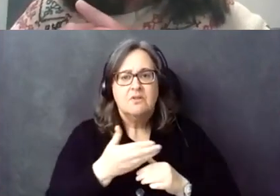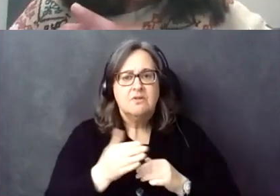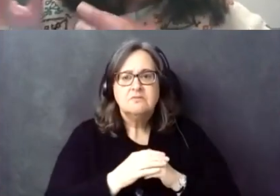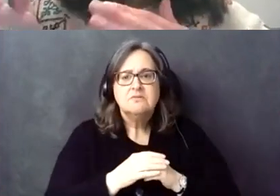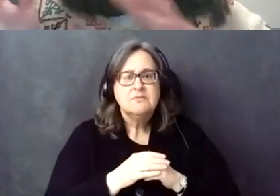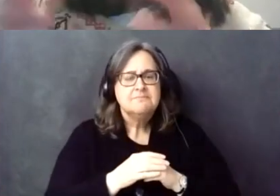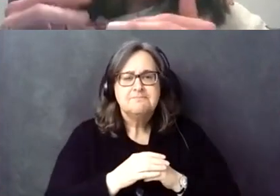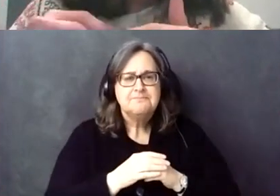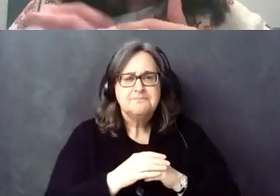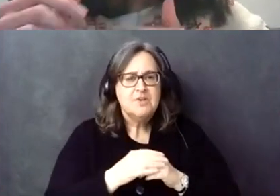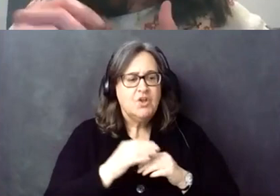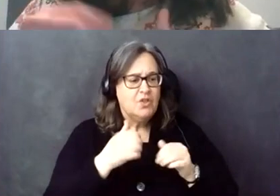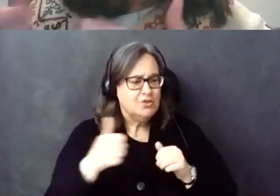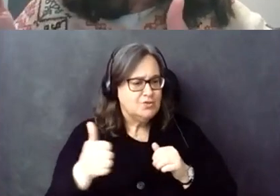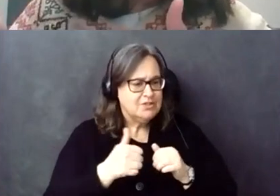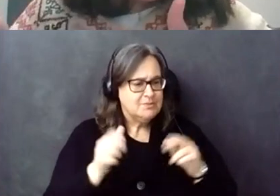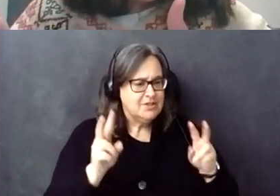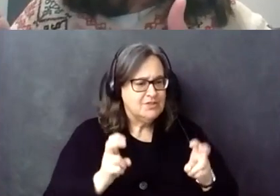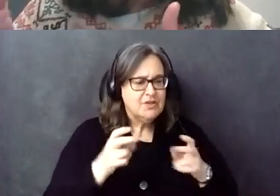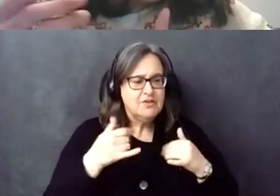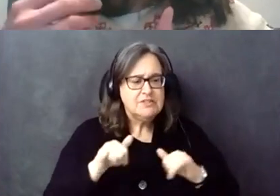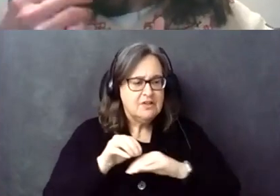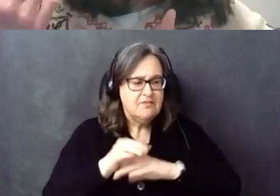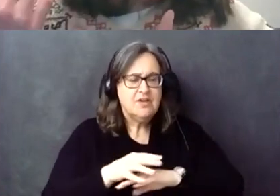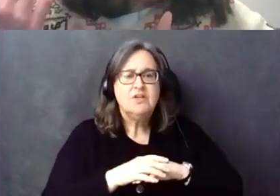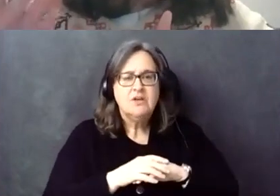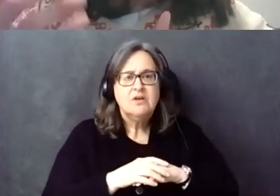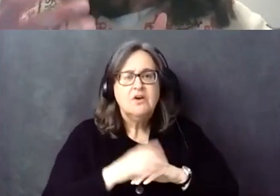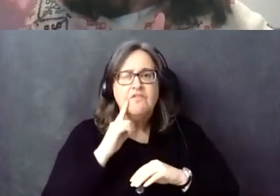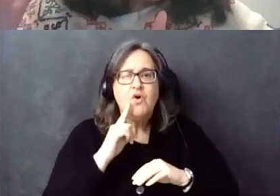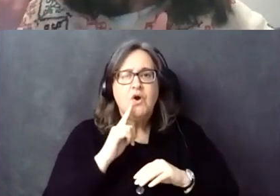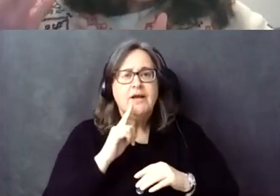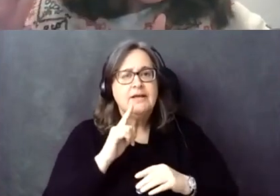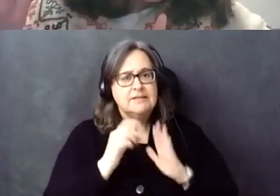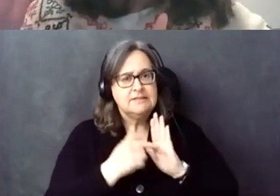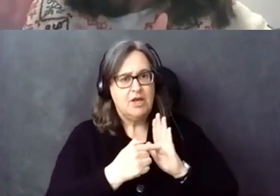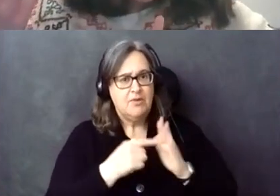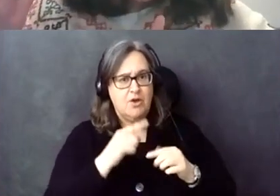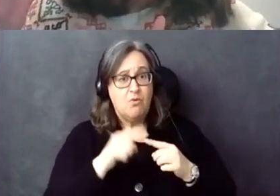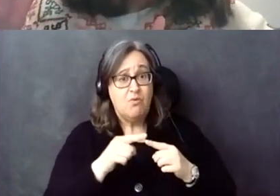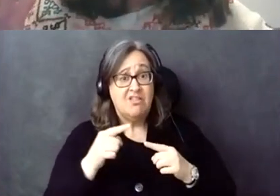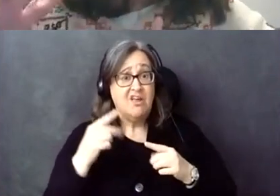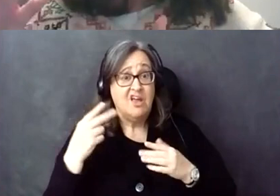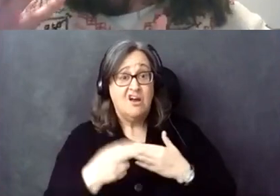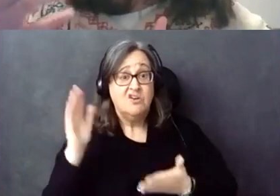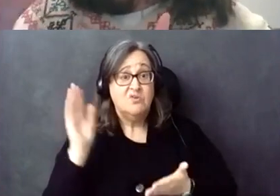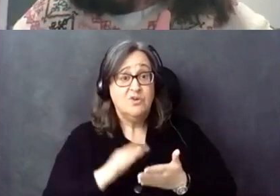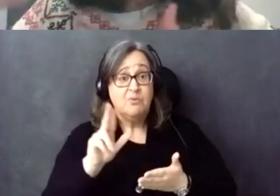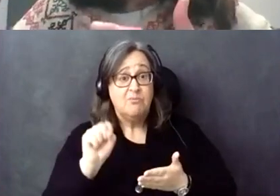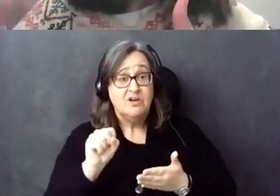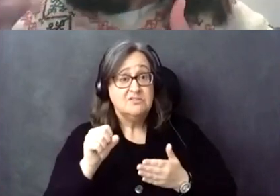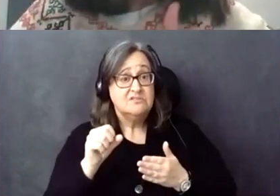and those transportation issues still affect them. And so, for example, when bus lines are cut, or, you